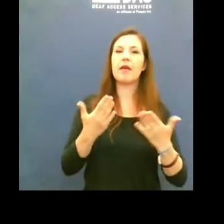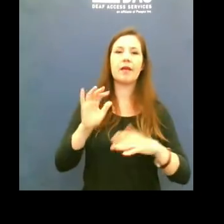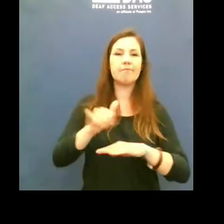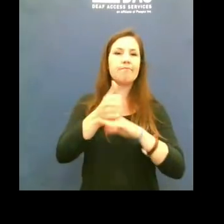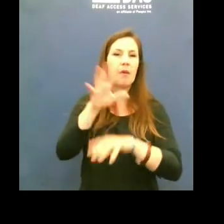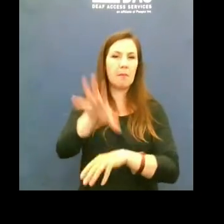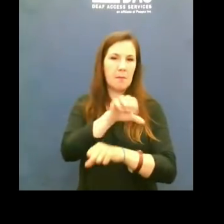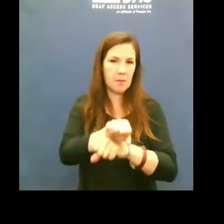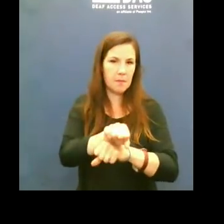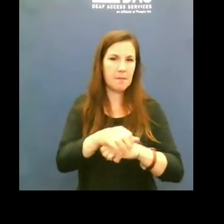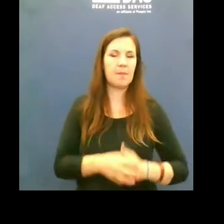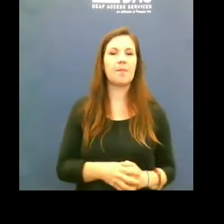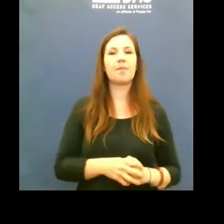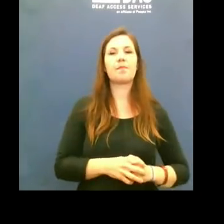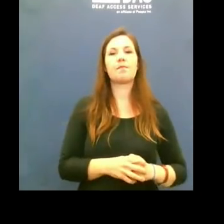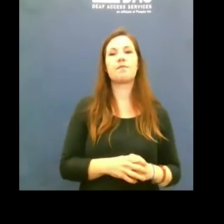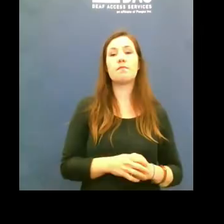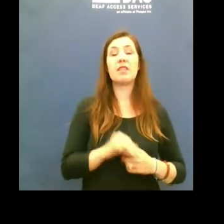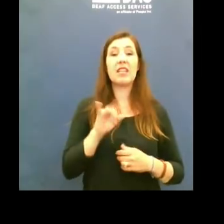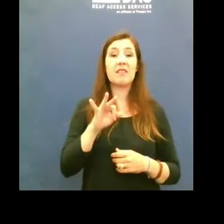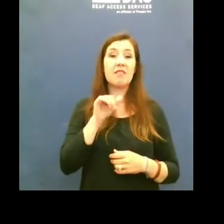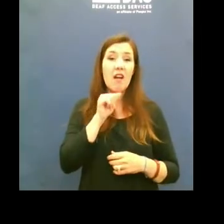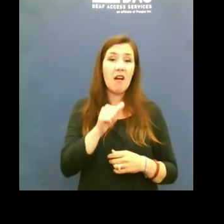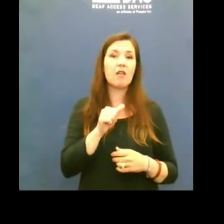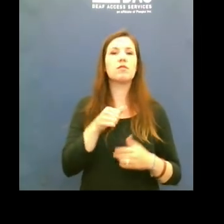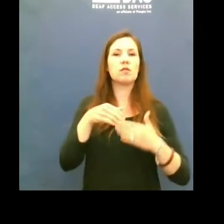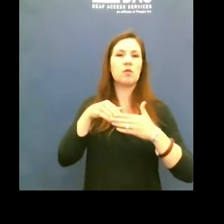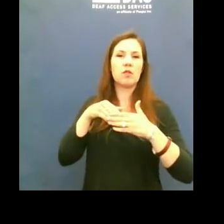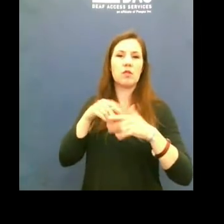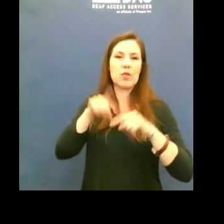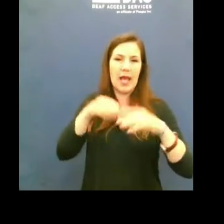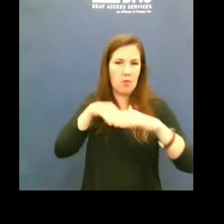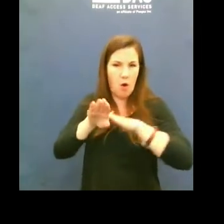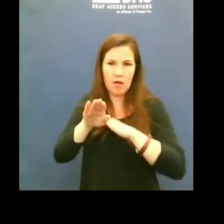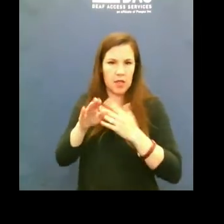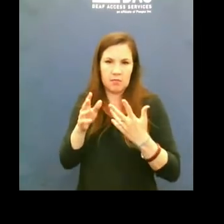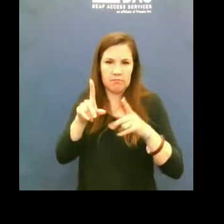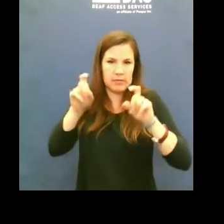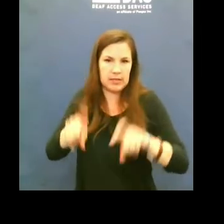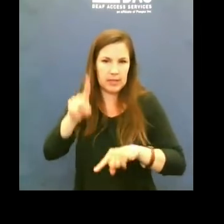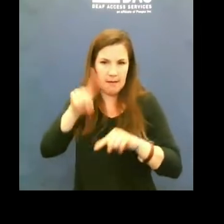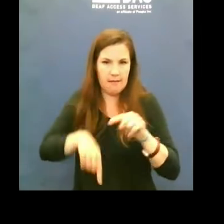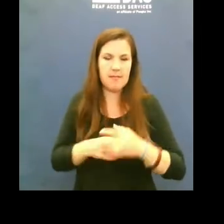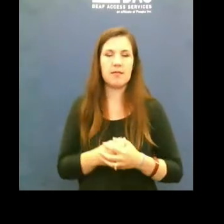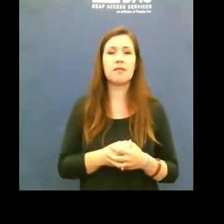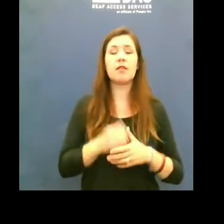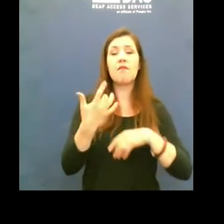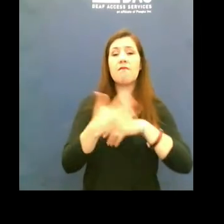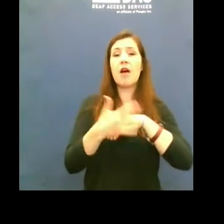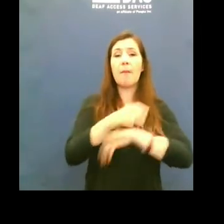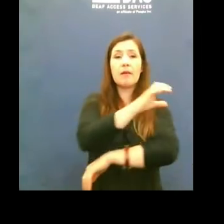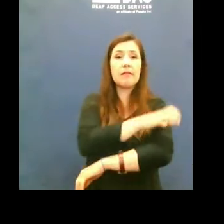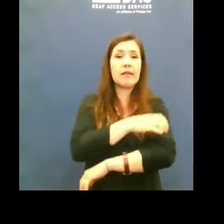appointment only. It is not, you can just walk in and do it. There are available clinics across Erie County. When you call, they'll tell you the clinics